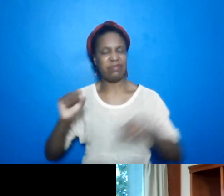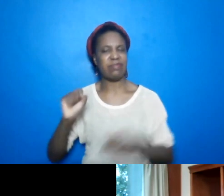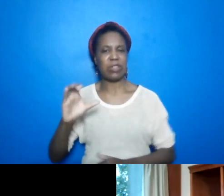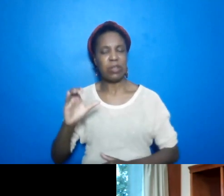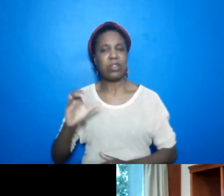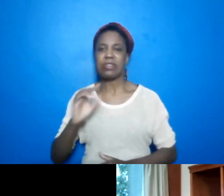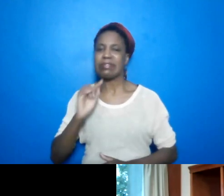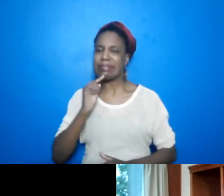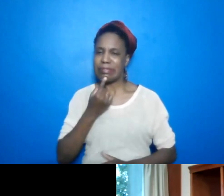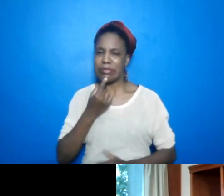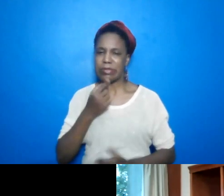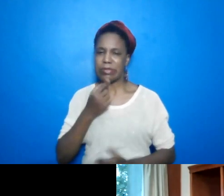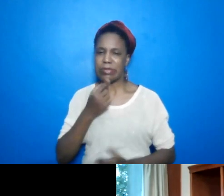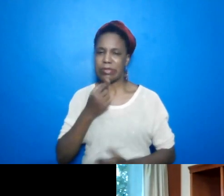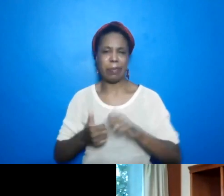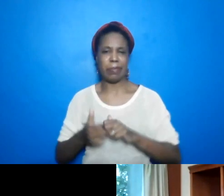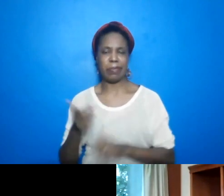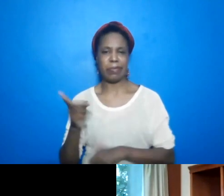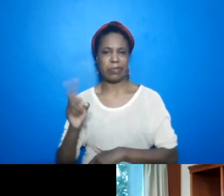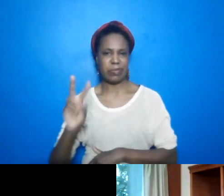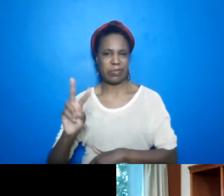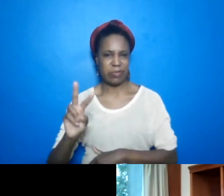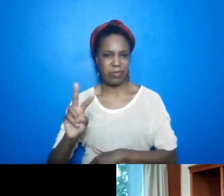towards it? But then I also think that